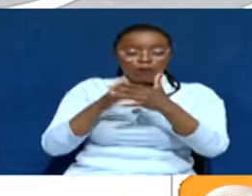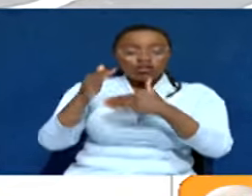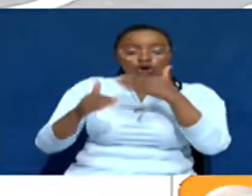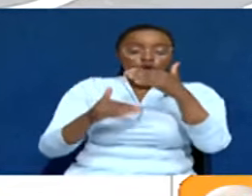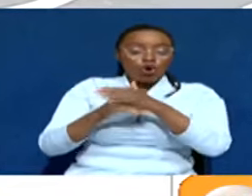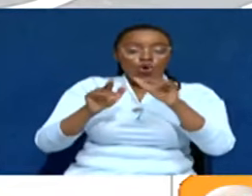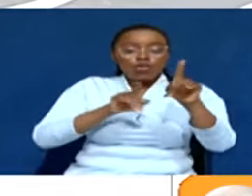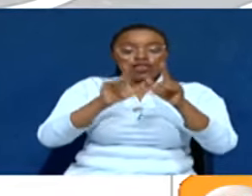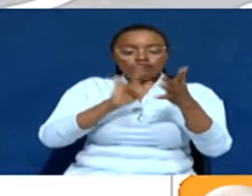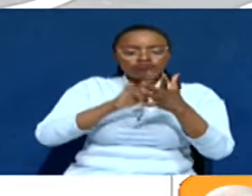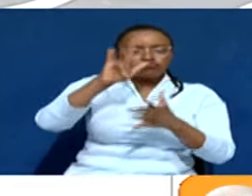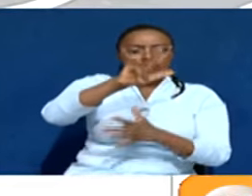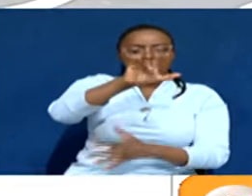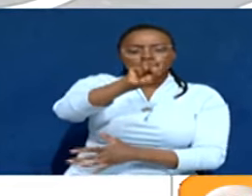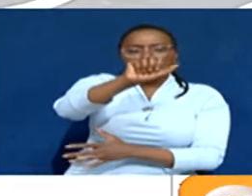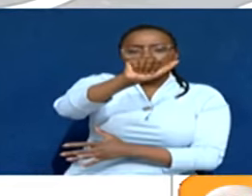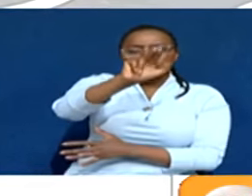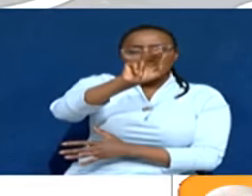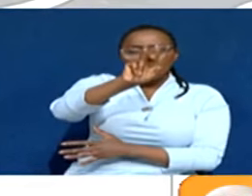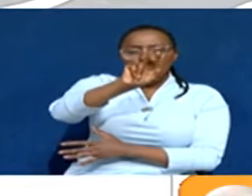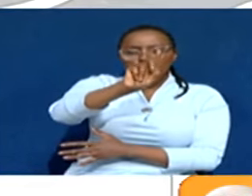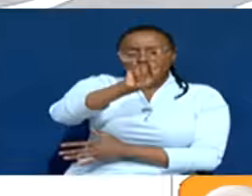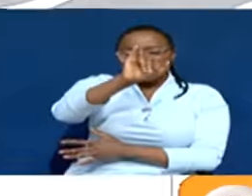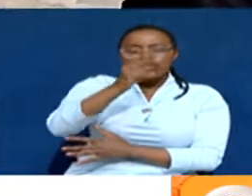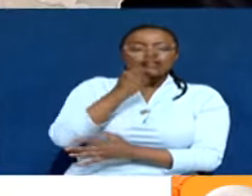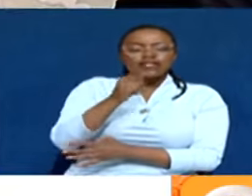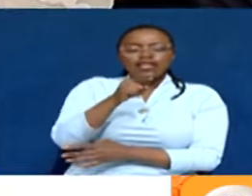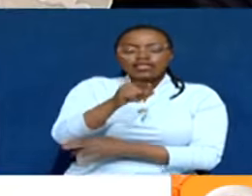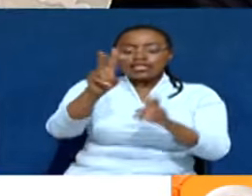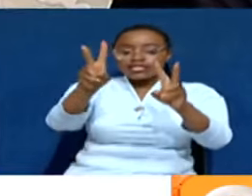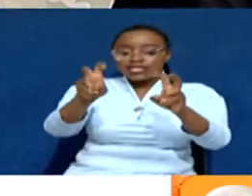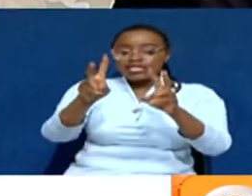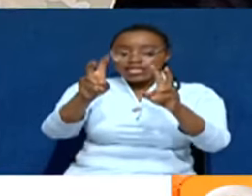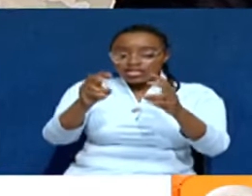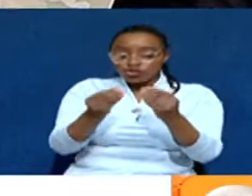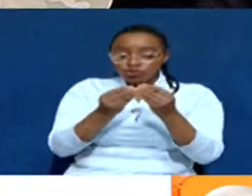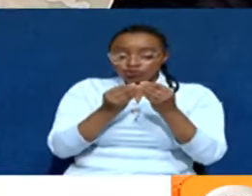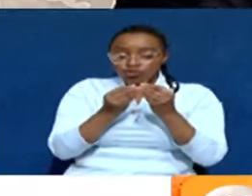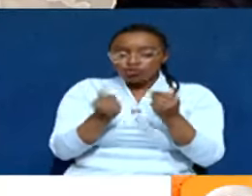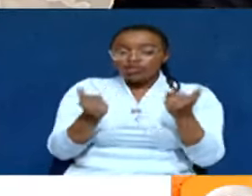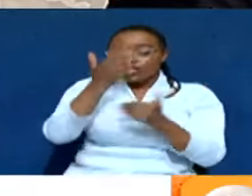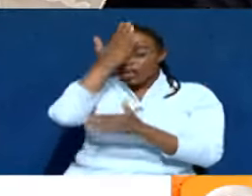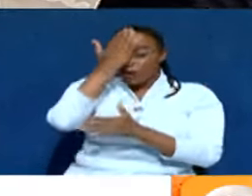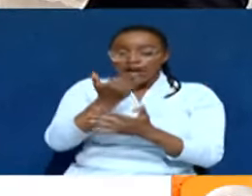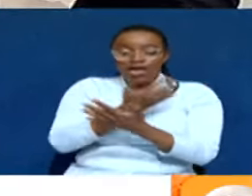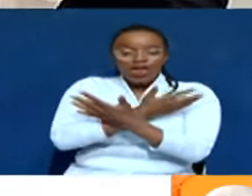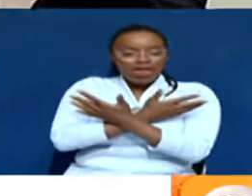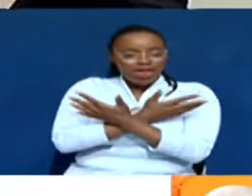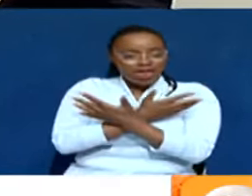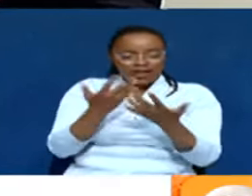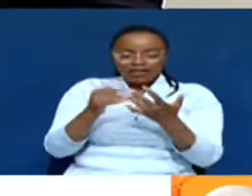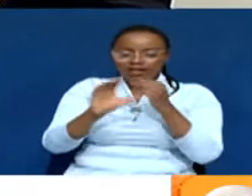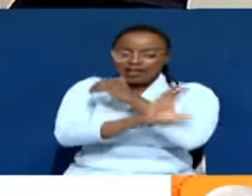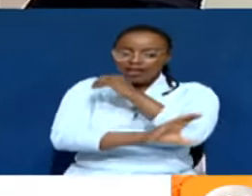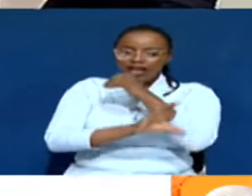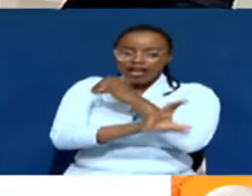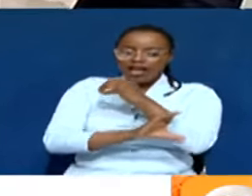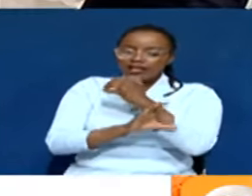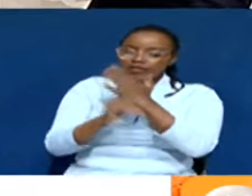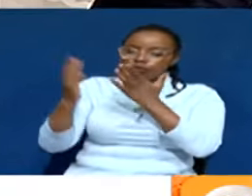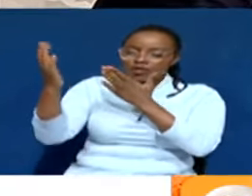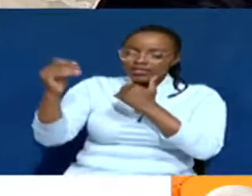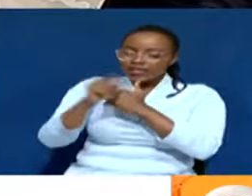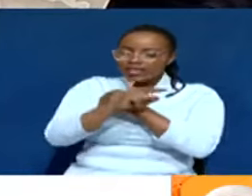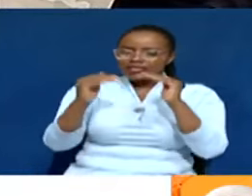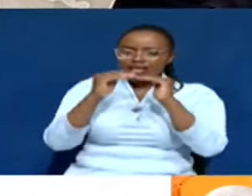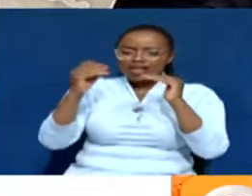all travel to Saudi Arabia exactly. until this matter is sorted out, because mm-hmm. no civilized country yeah. can expect